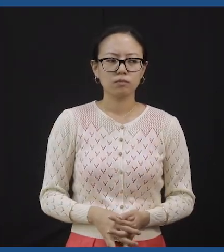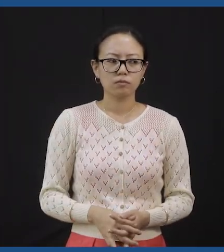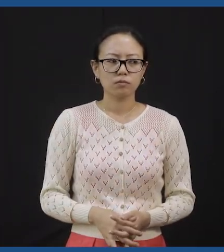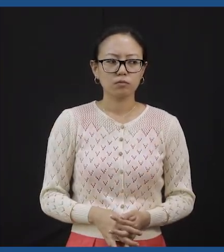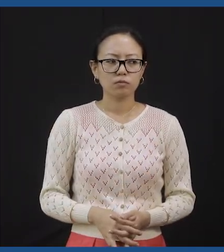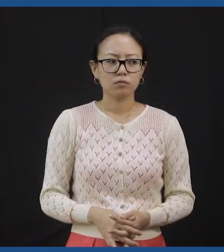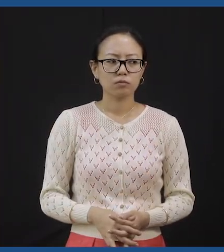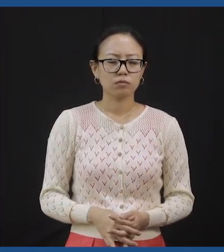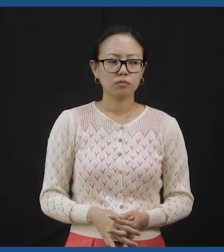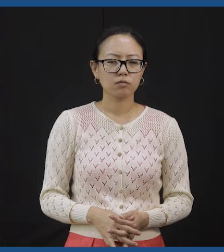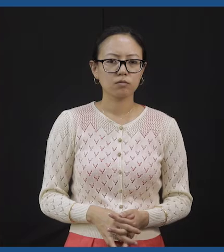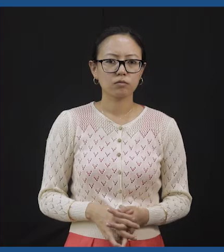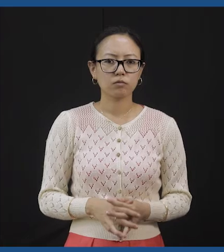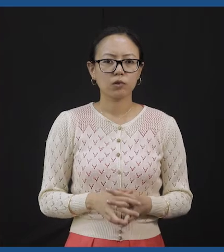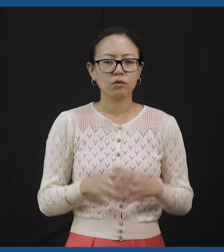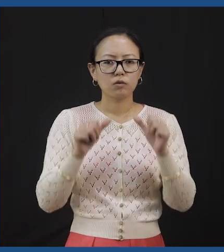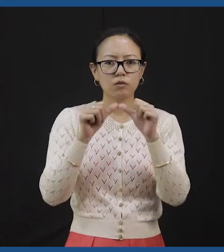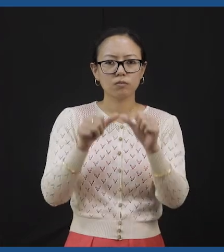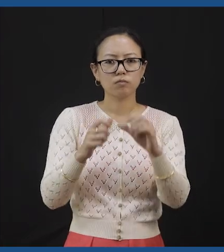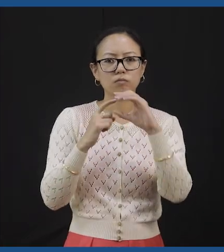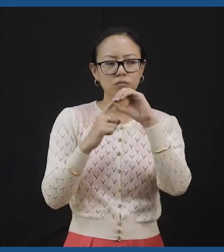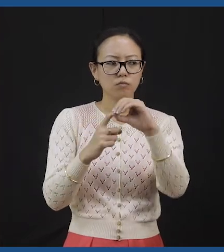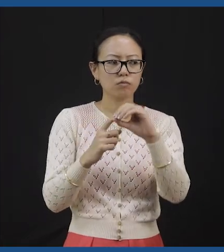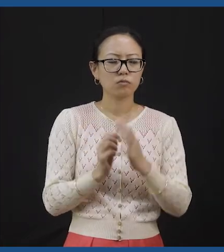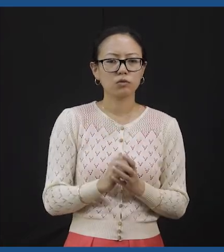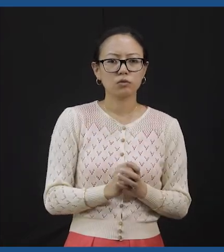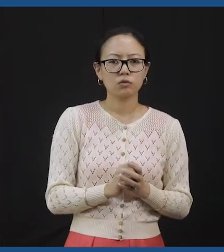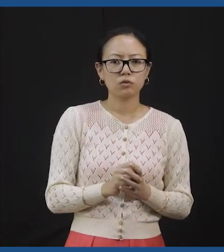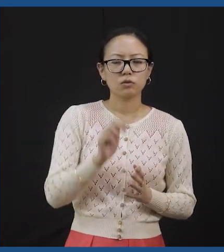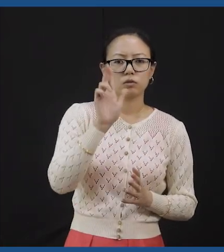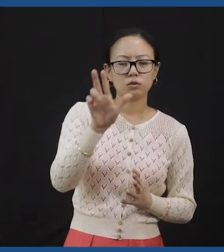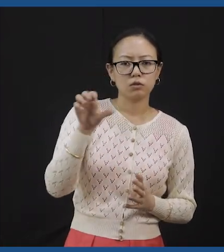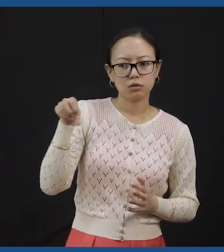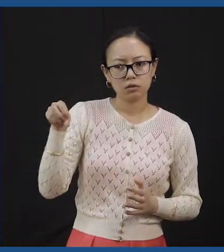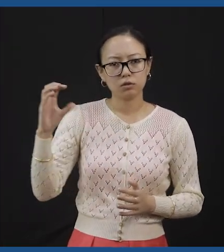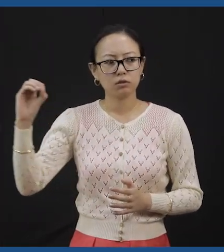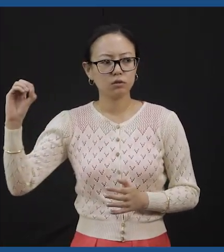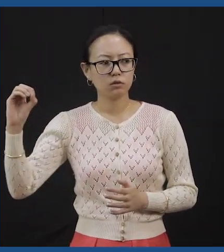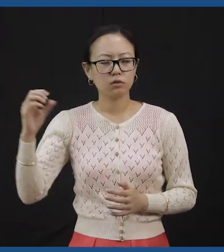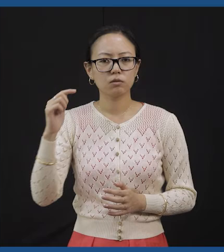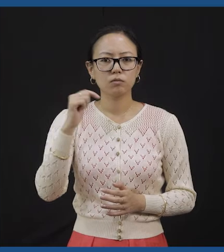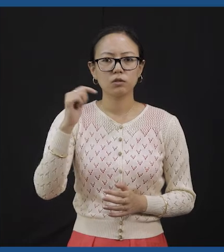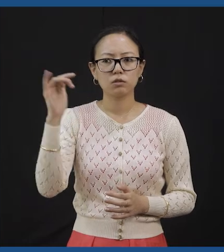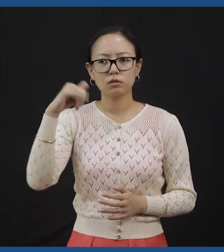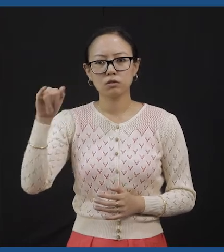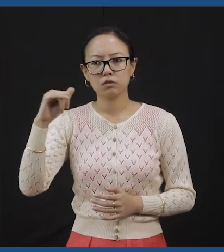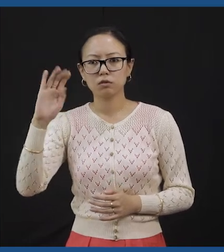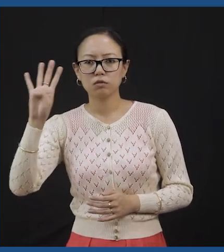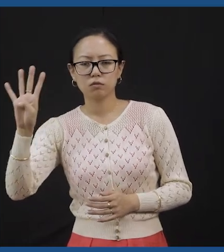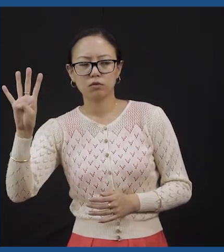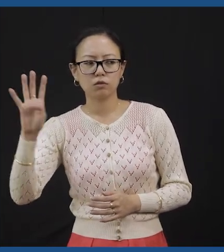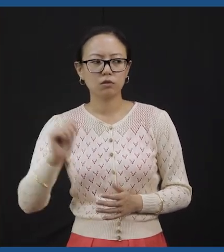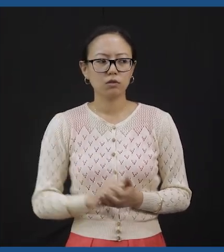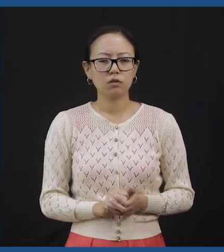Again, solve the following. Here A, 890 minus 64. See here, the number 890 is